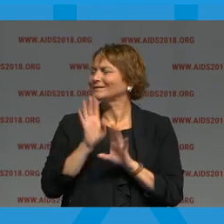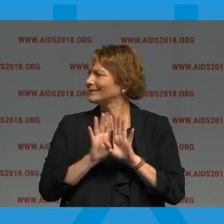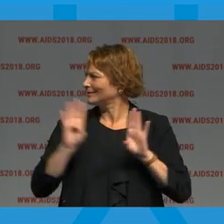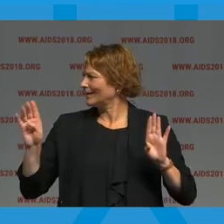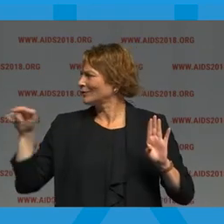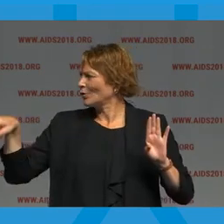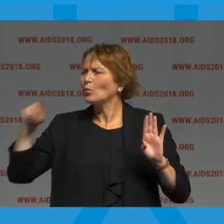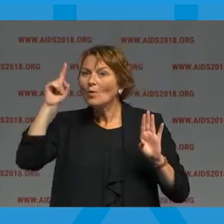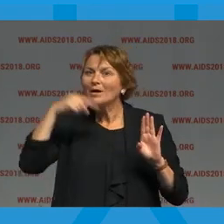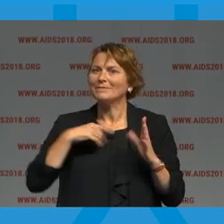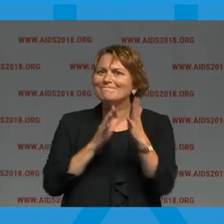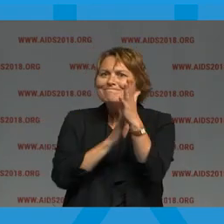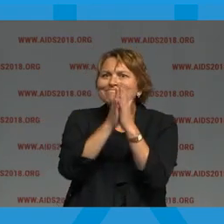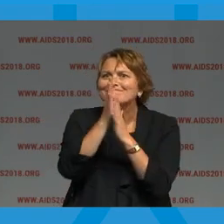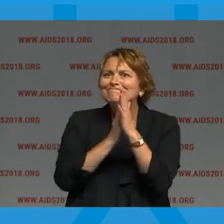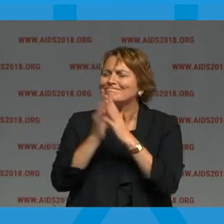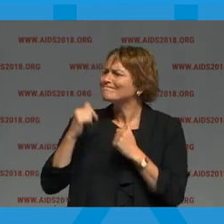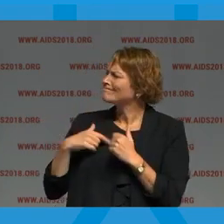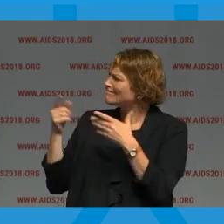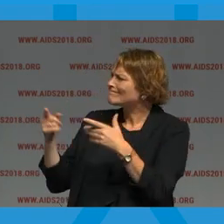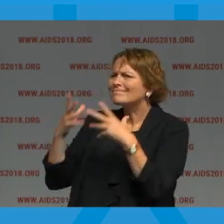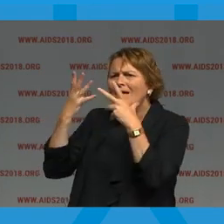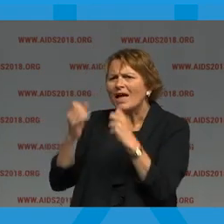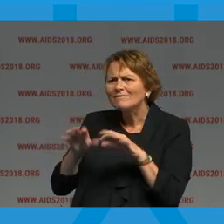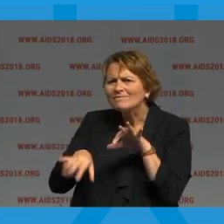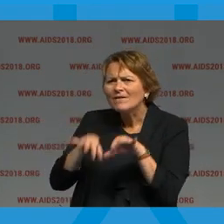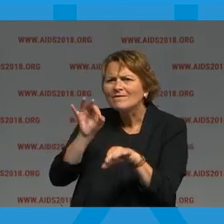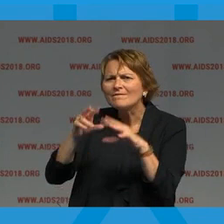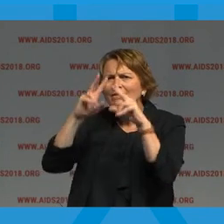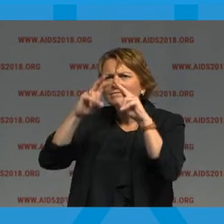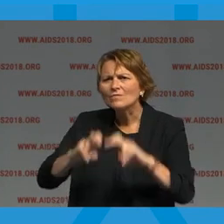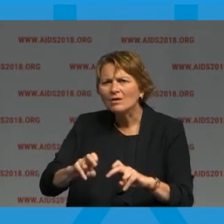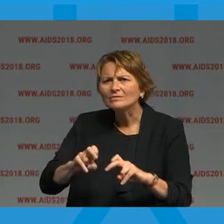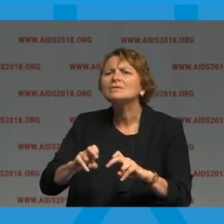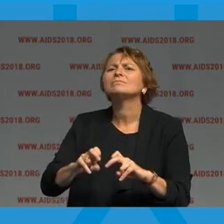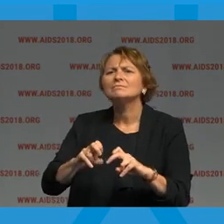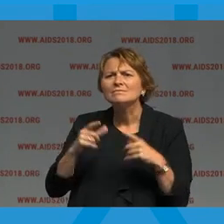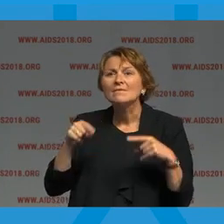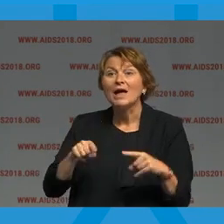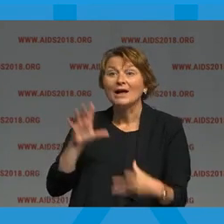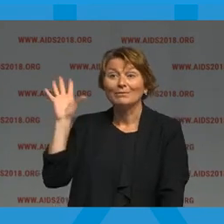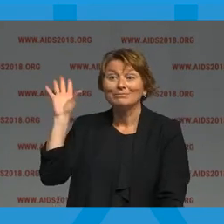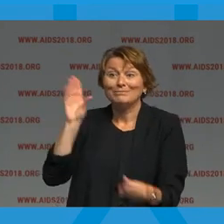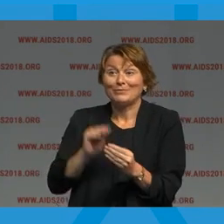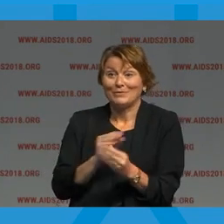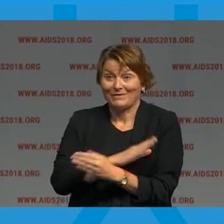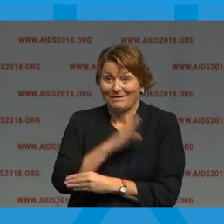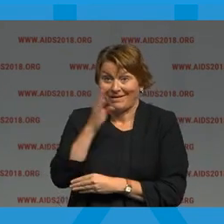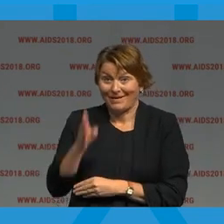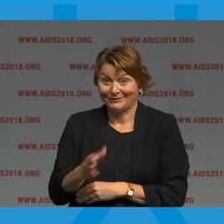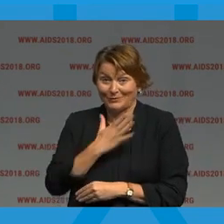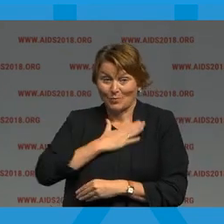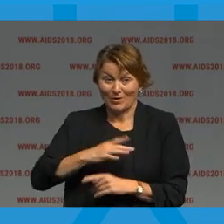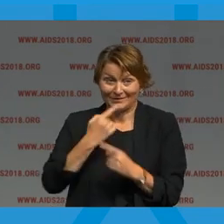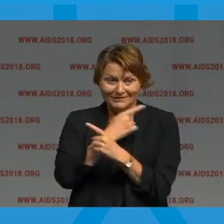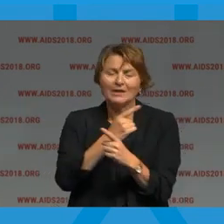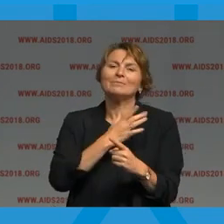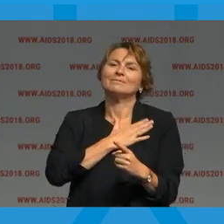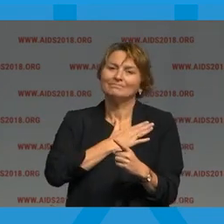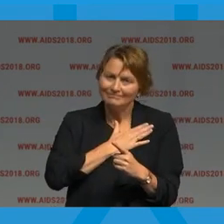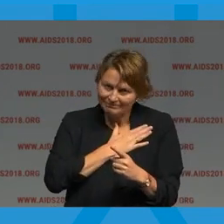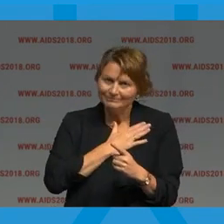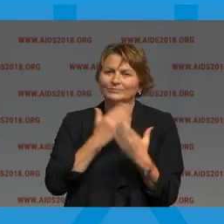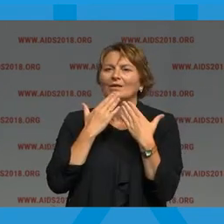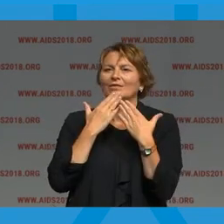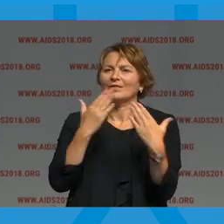of the research and implementation science. And in conclusion, I would like to reaffirm my gratitude to the